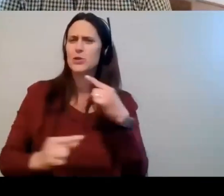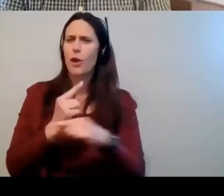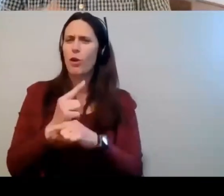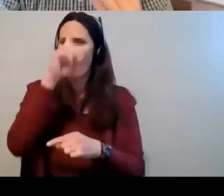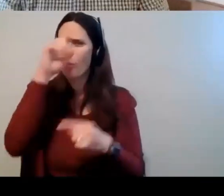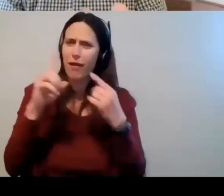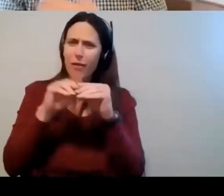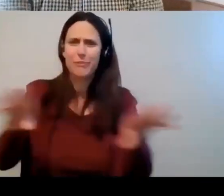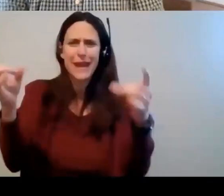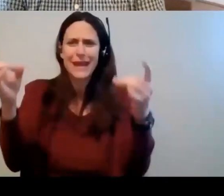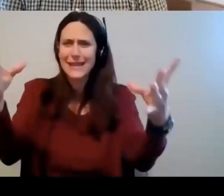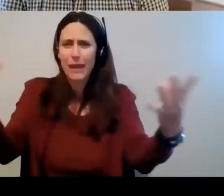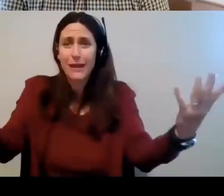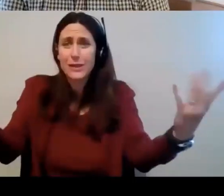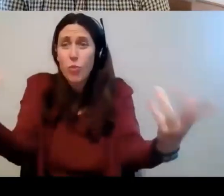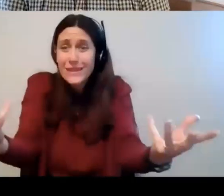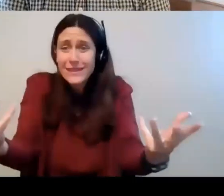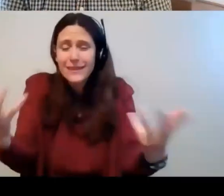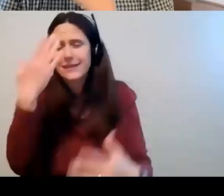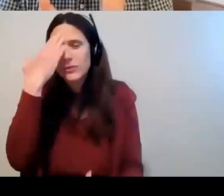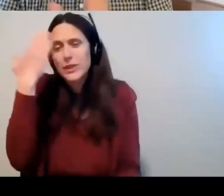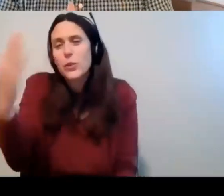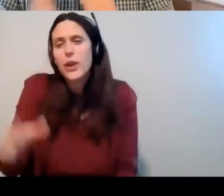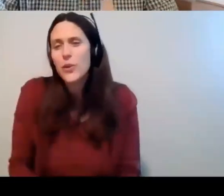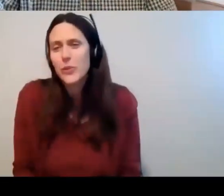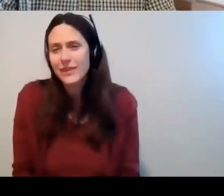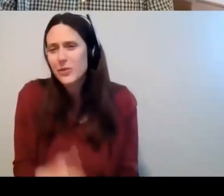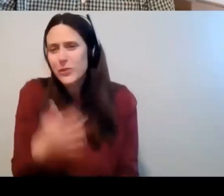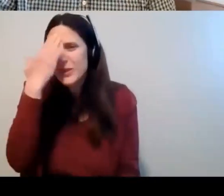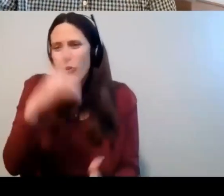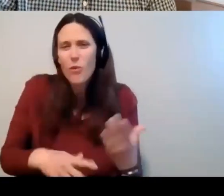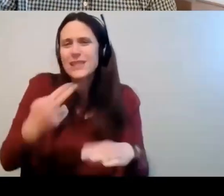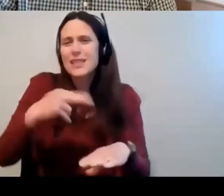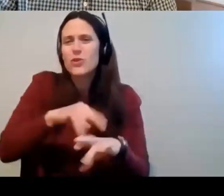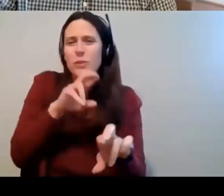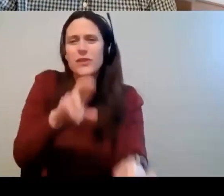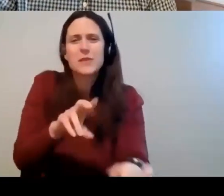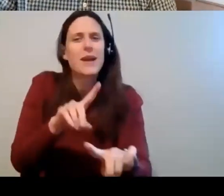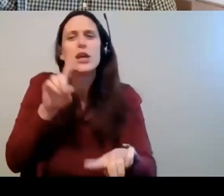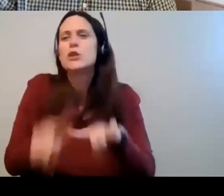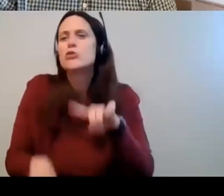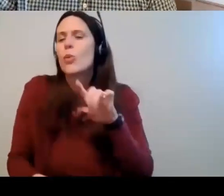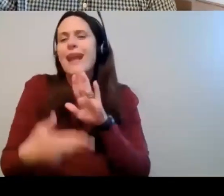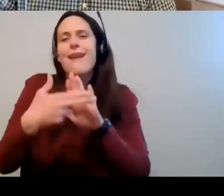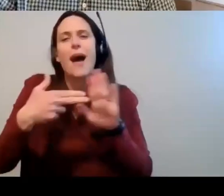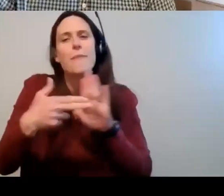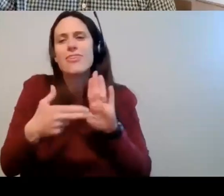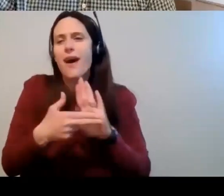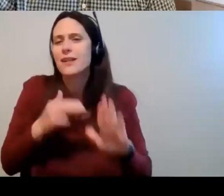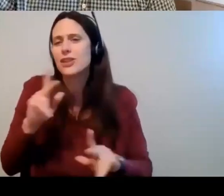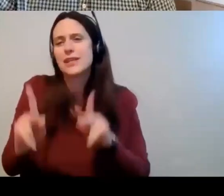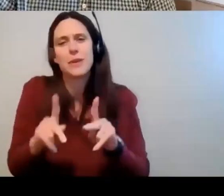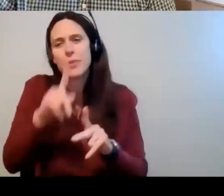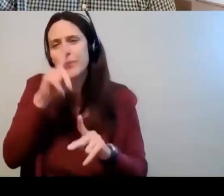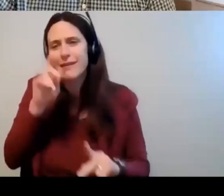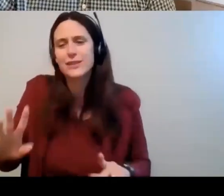Right? We don't know what that normal response would look like. So I think we have to be really careful not to pathologize people as they're